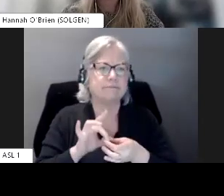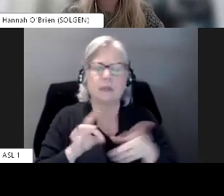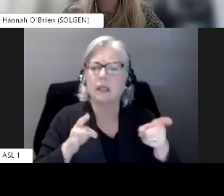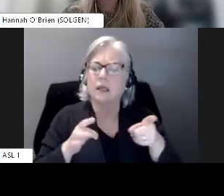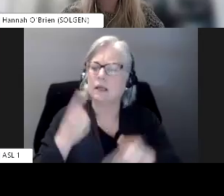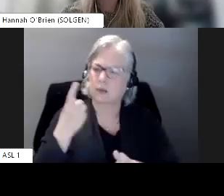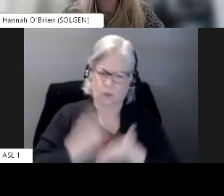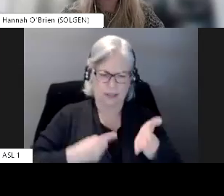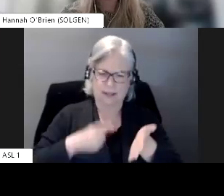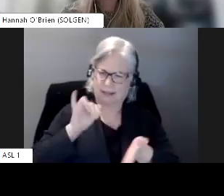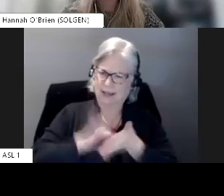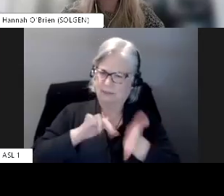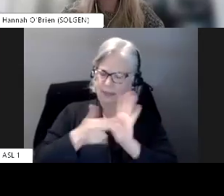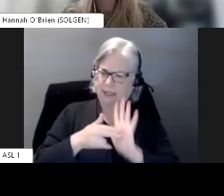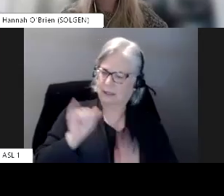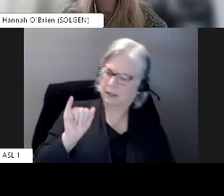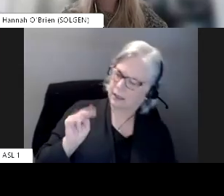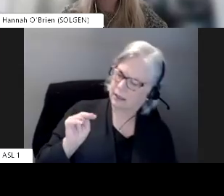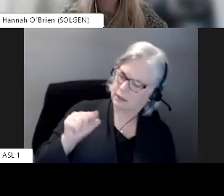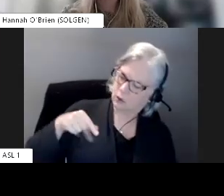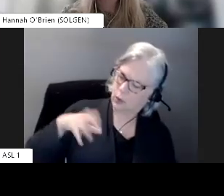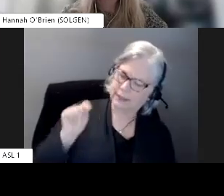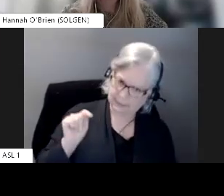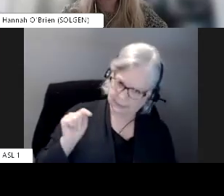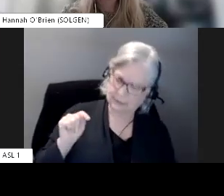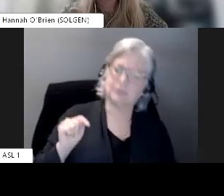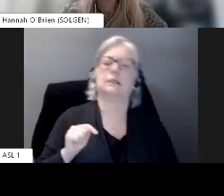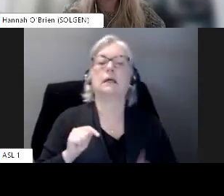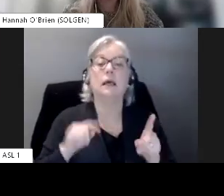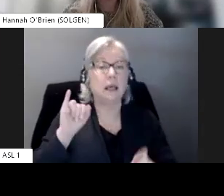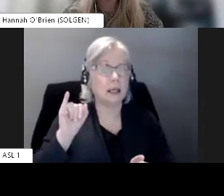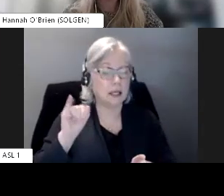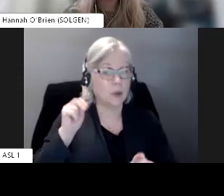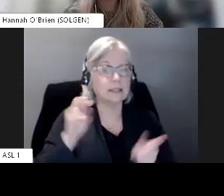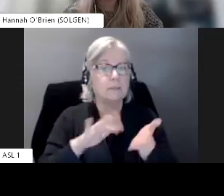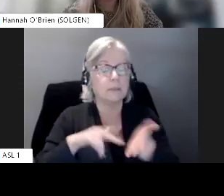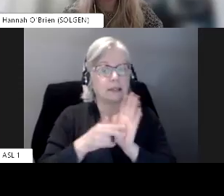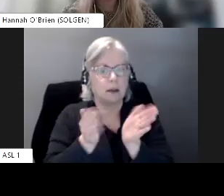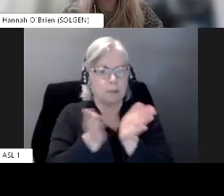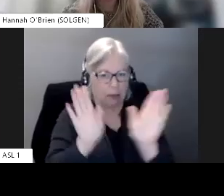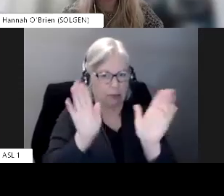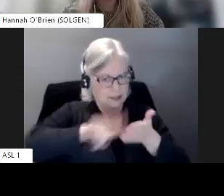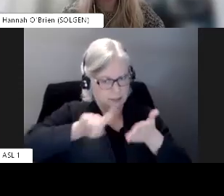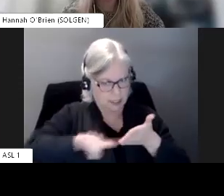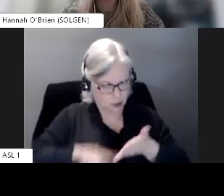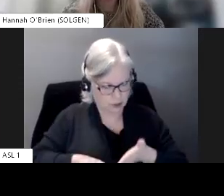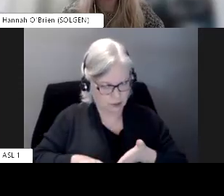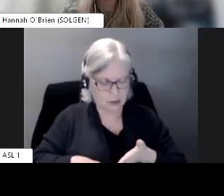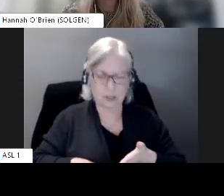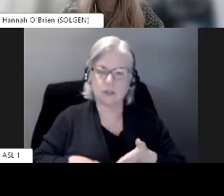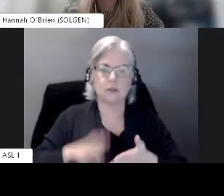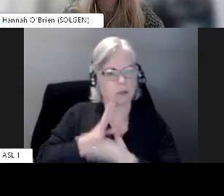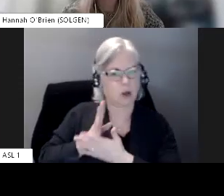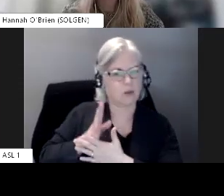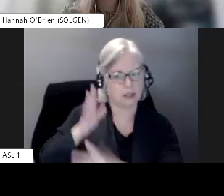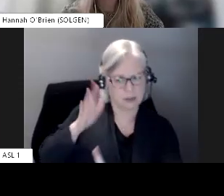inquest is and what it's not. And an inquest is a public examination or an airing of the circumstances of